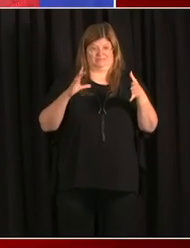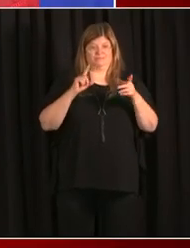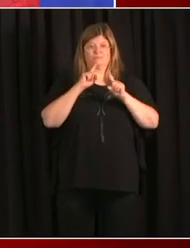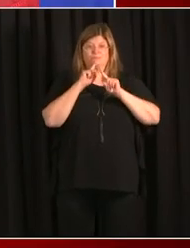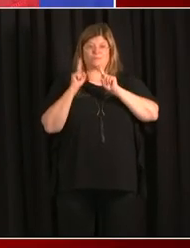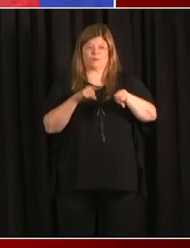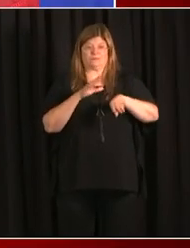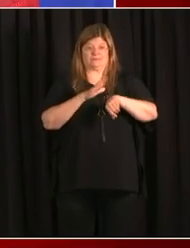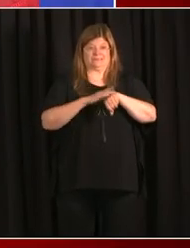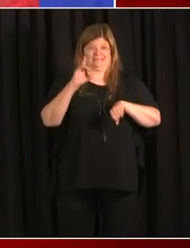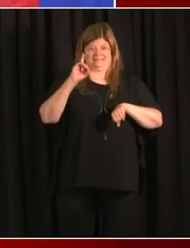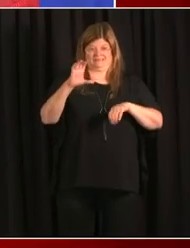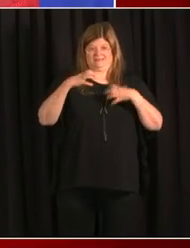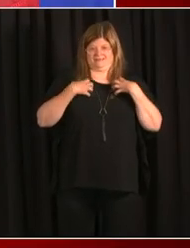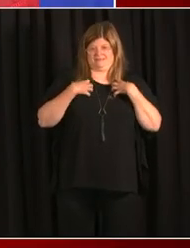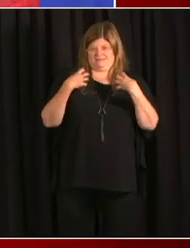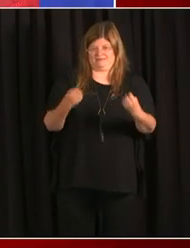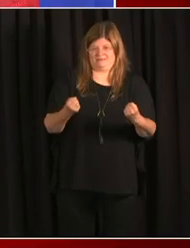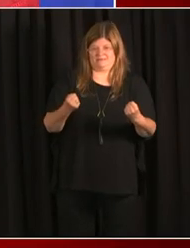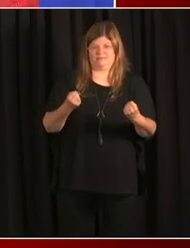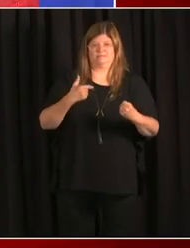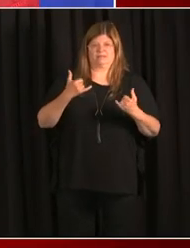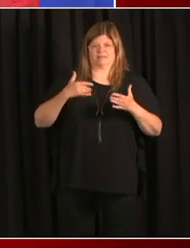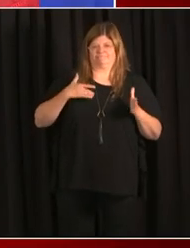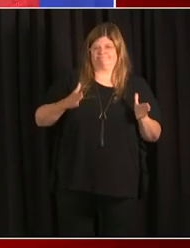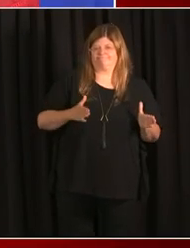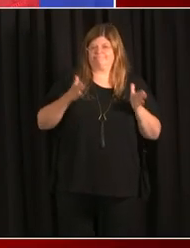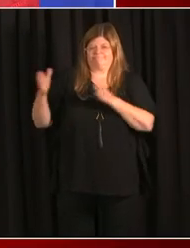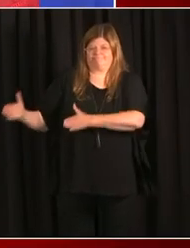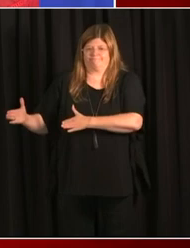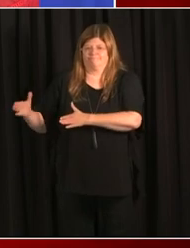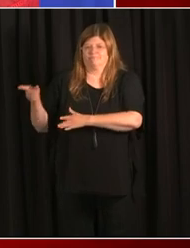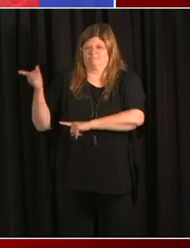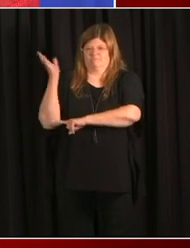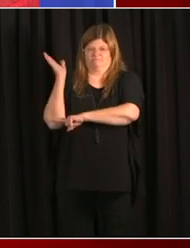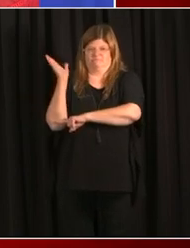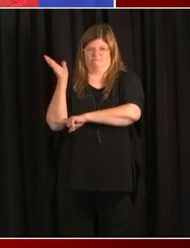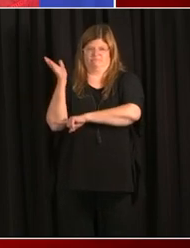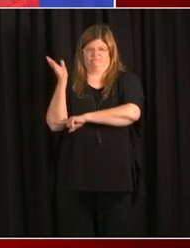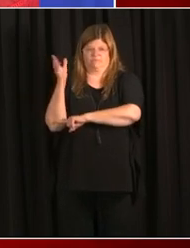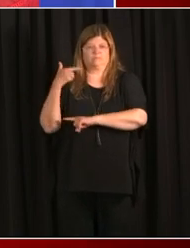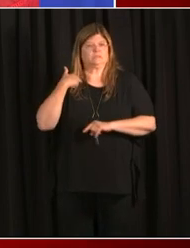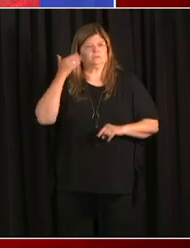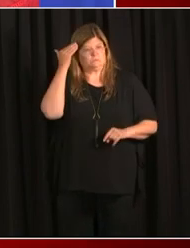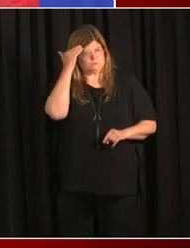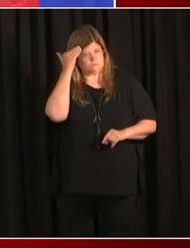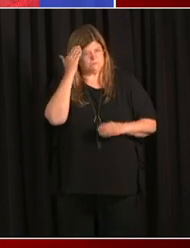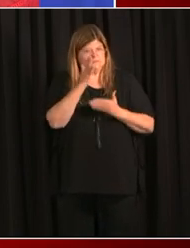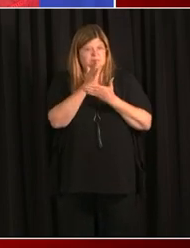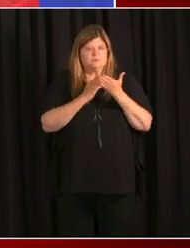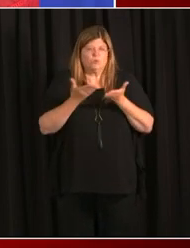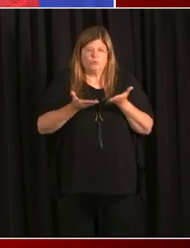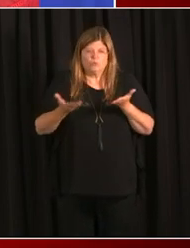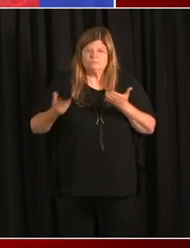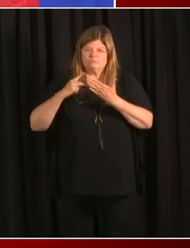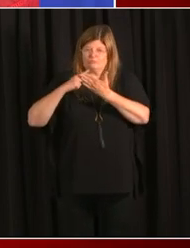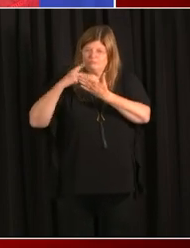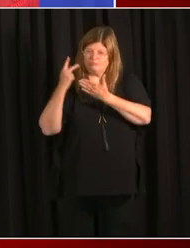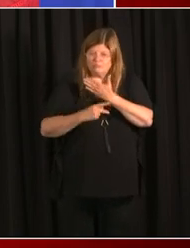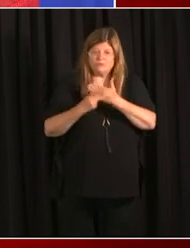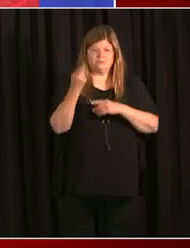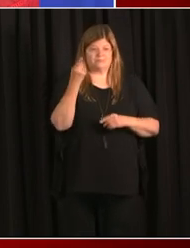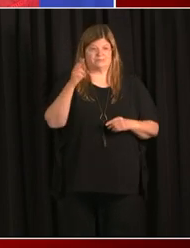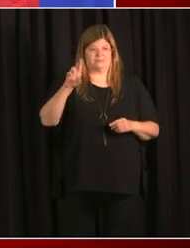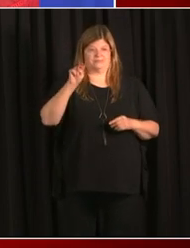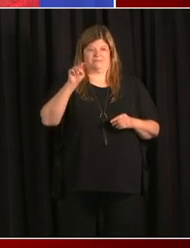good progress, and we also know that there are some resources and programs that Dr. Nesbitt wants to make